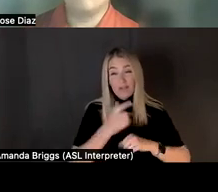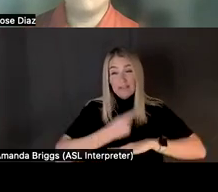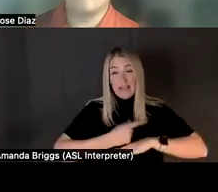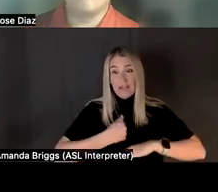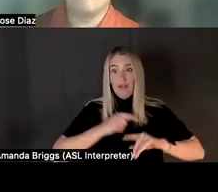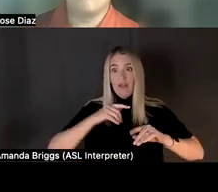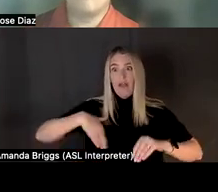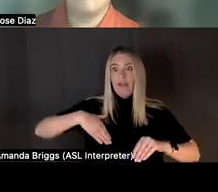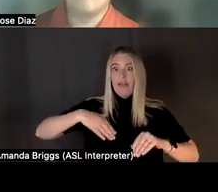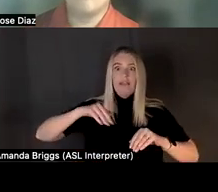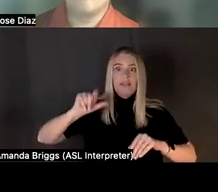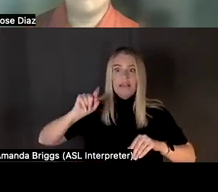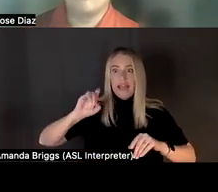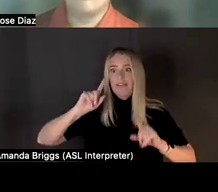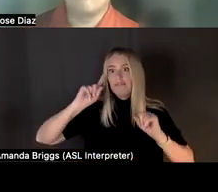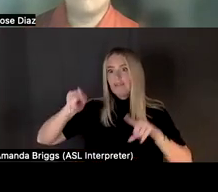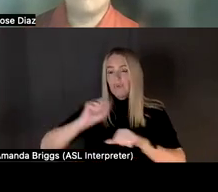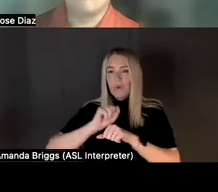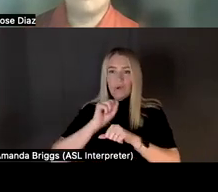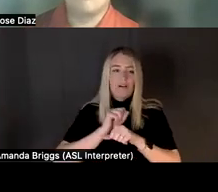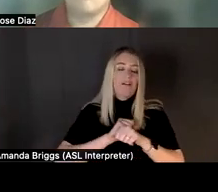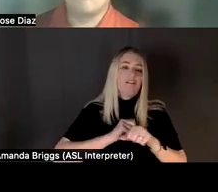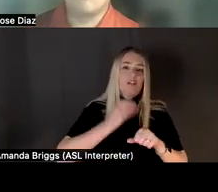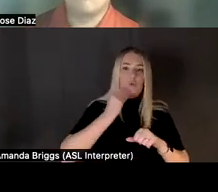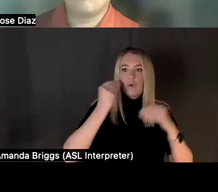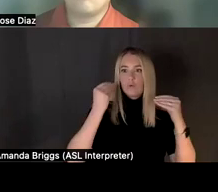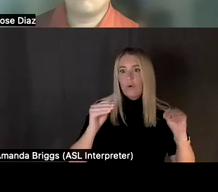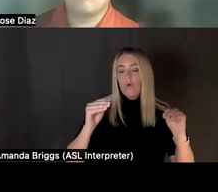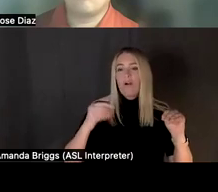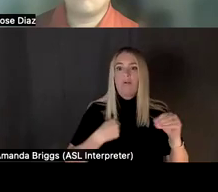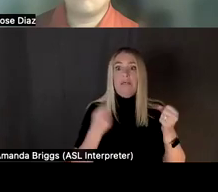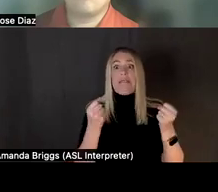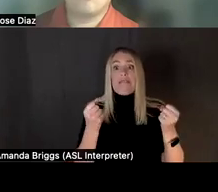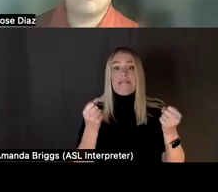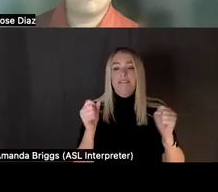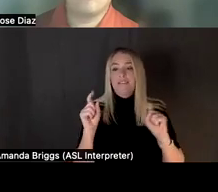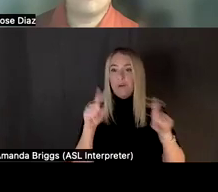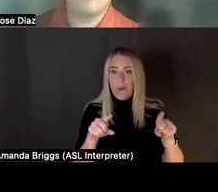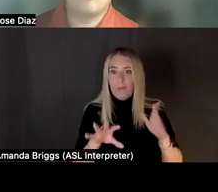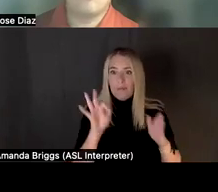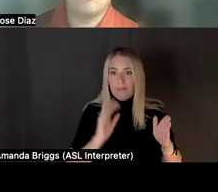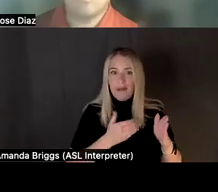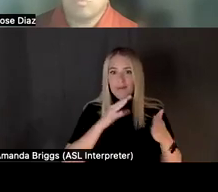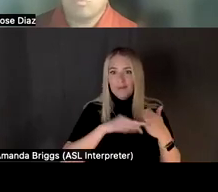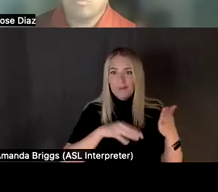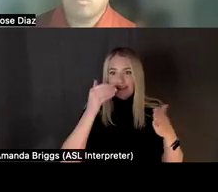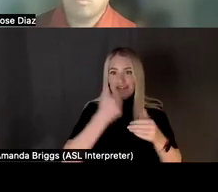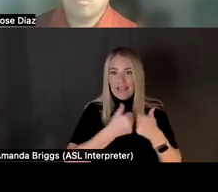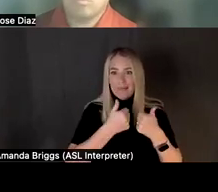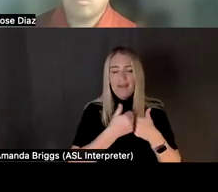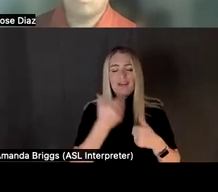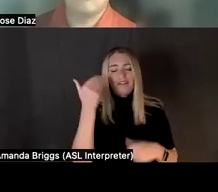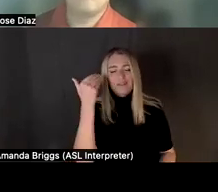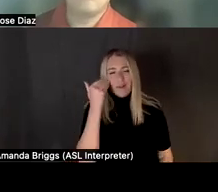to work or late to the grocery store or late to pick up our student at their game, to know that, you